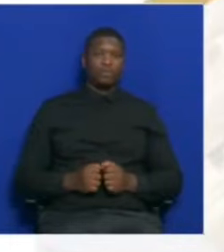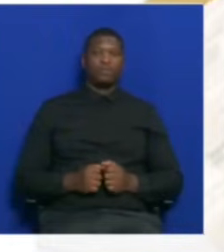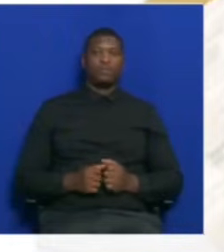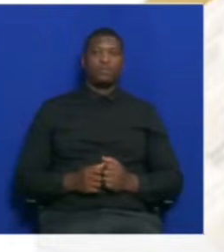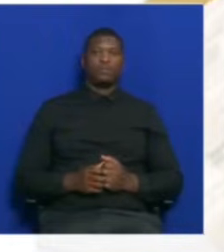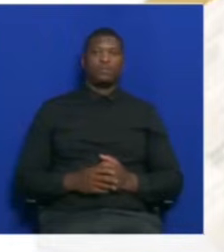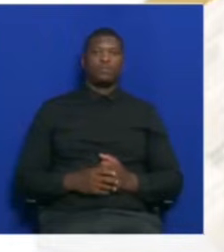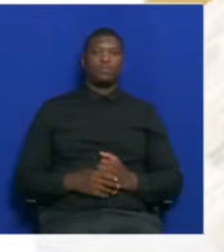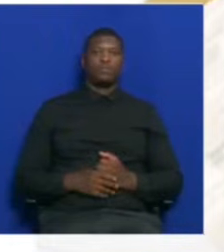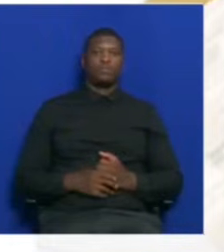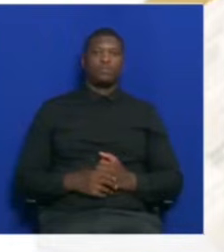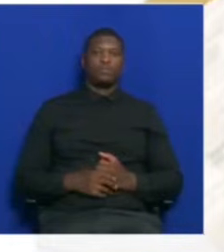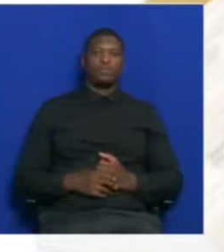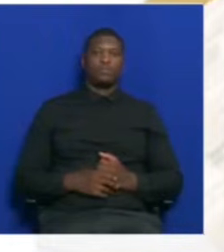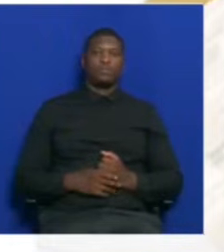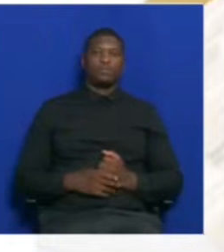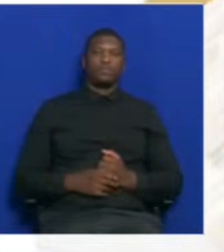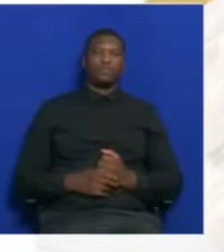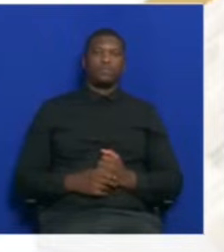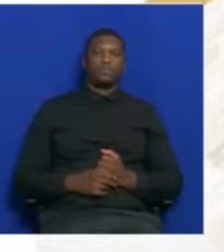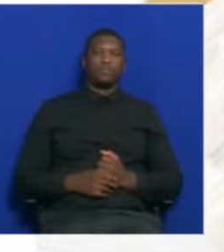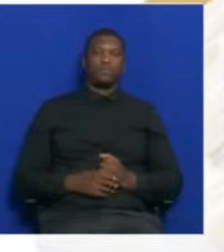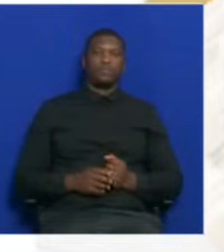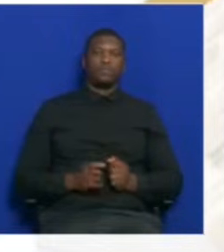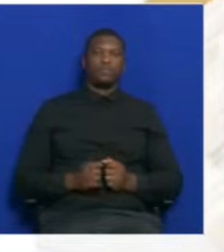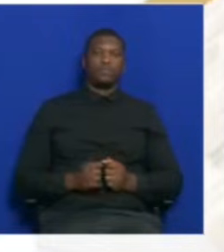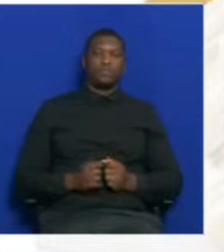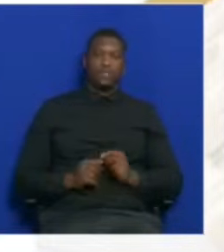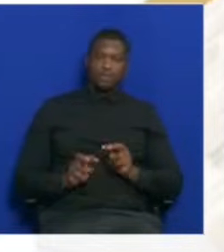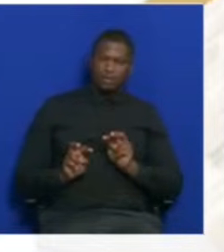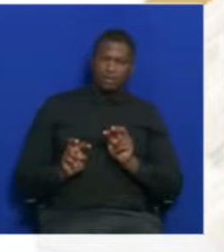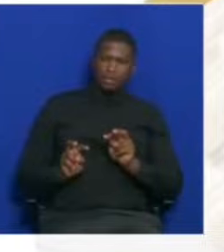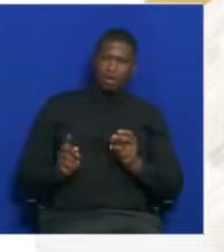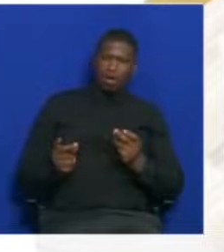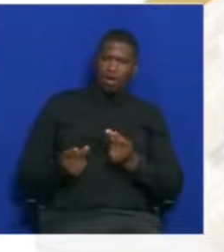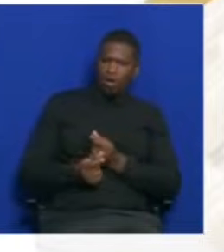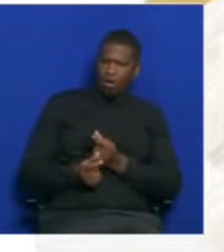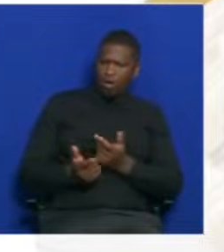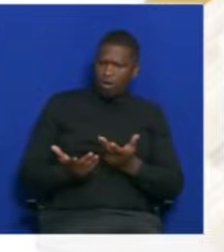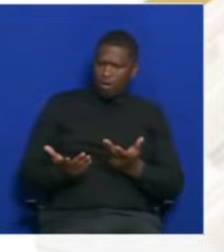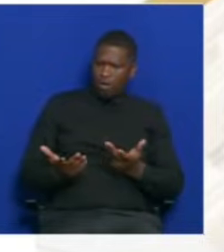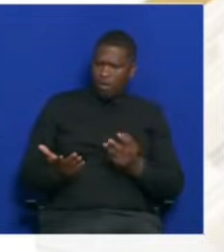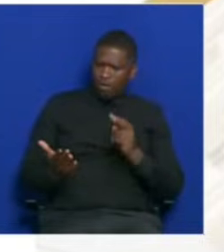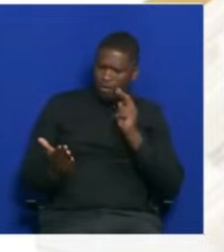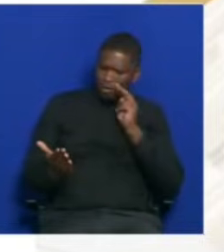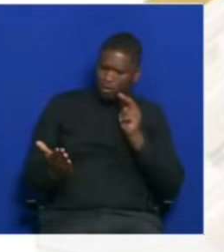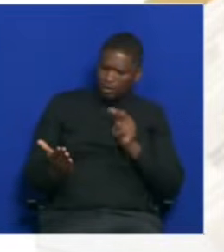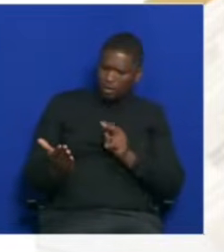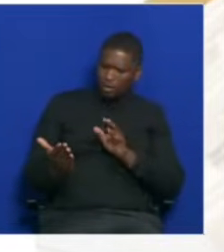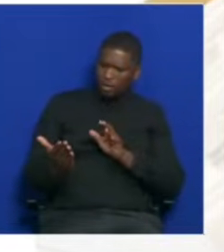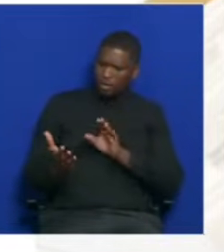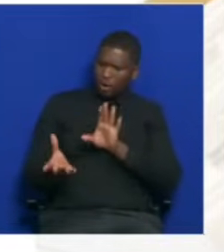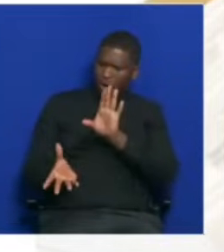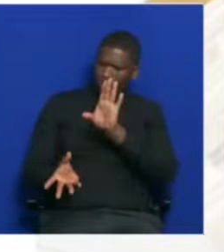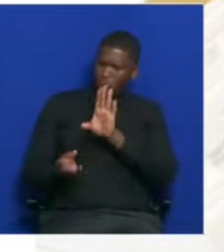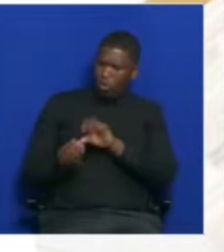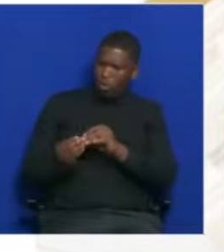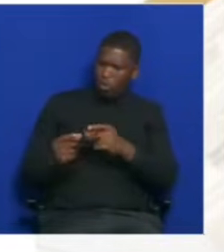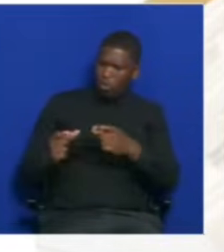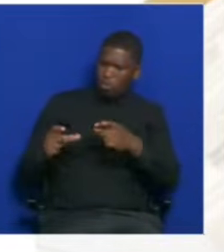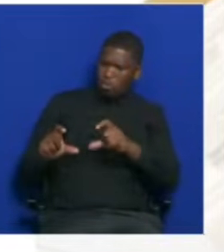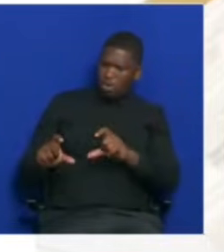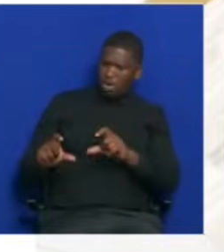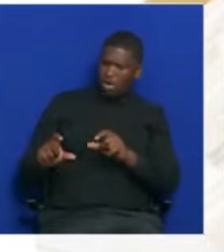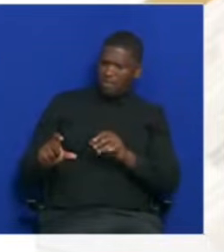oh goodness, I realize that it might, the whole paragraph might be the sentence.